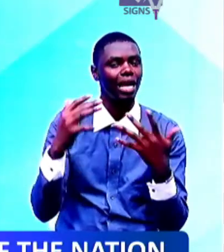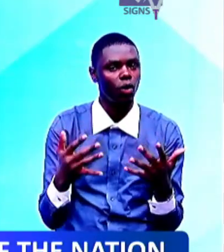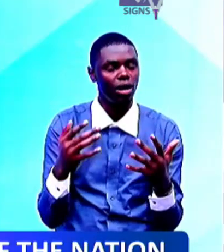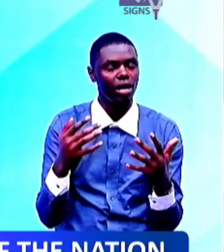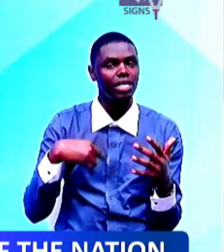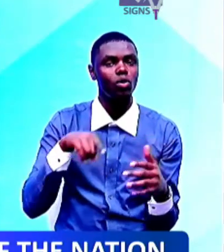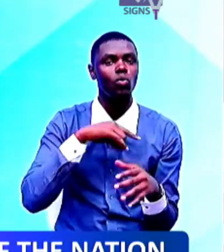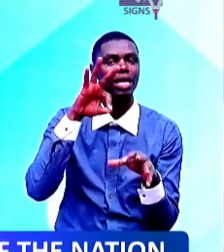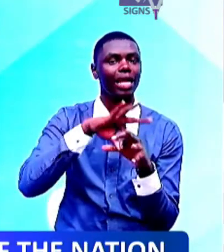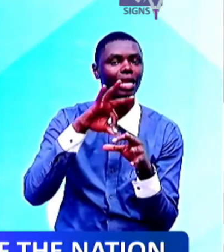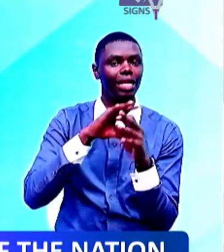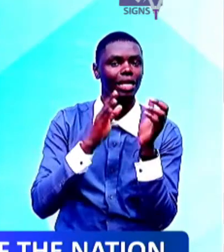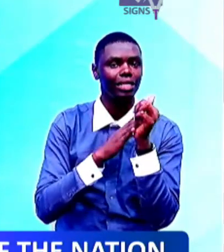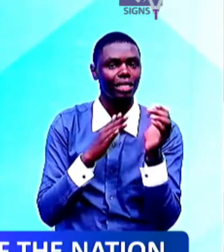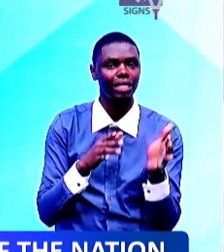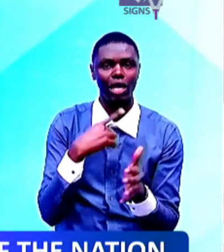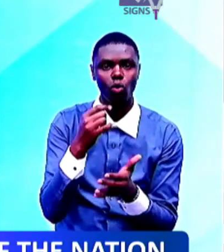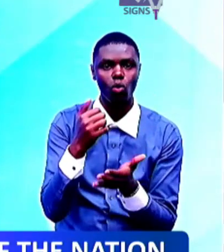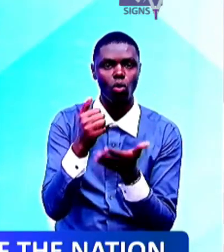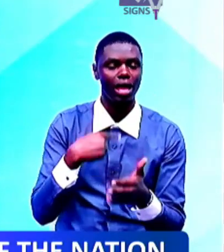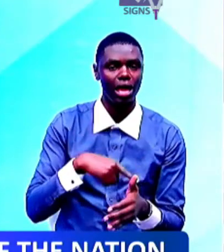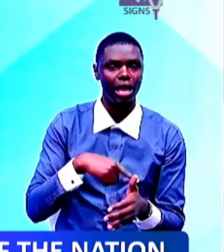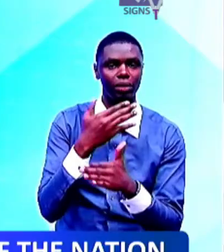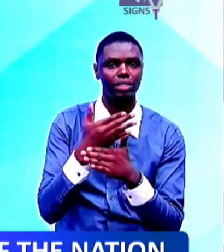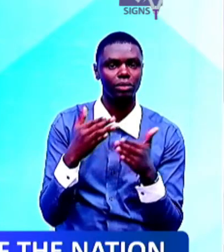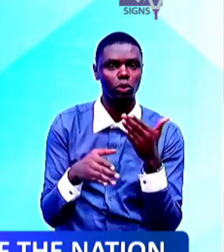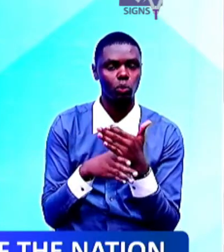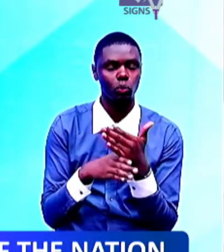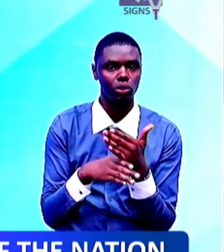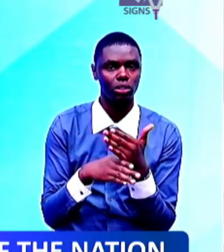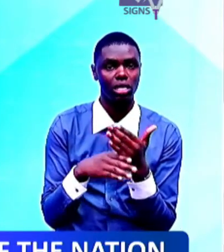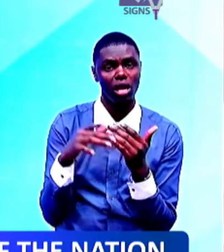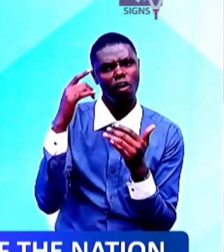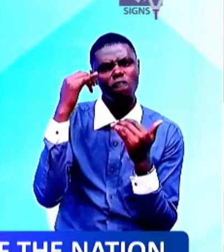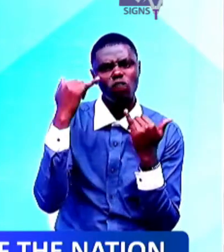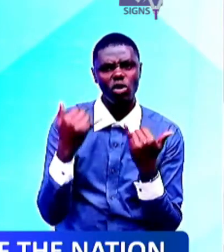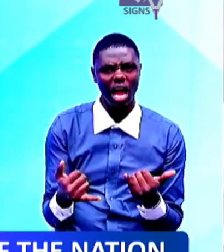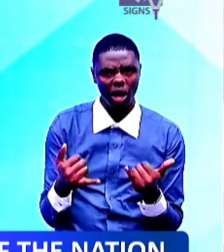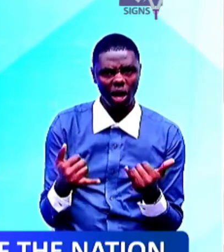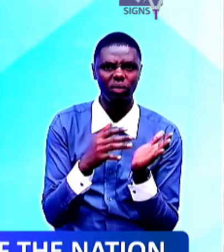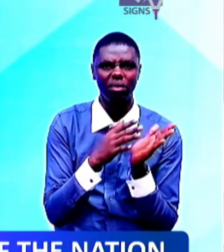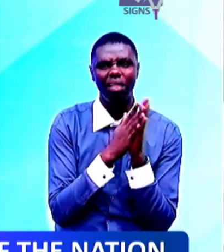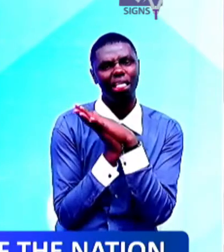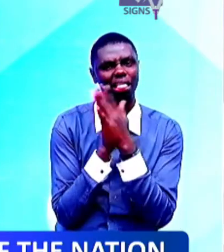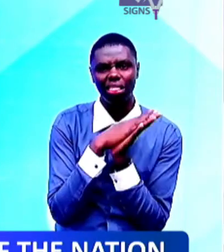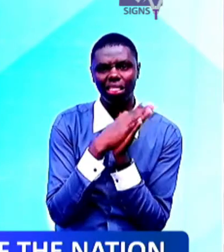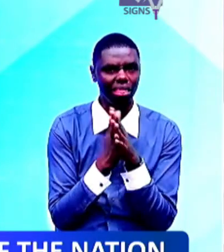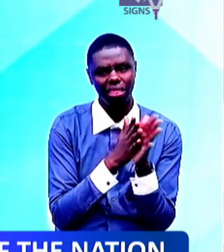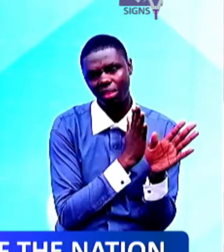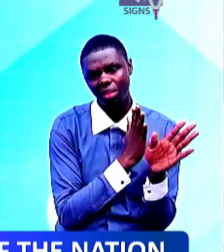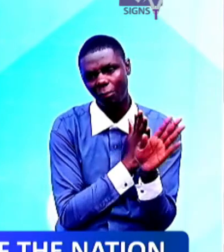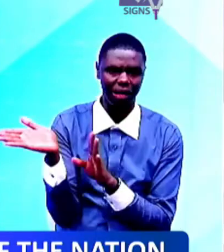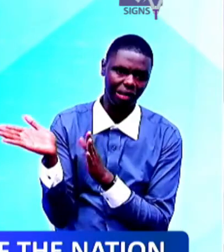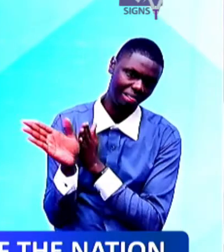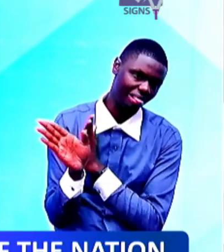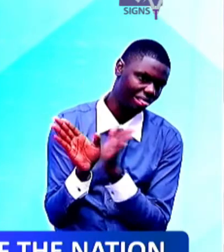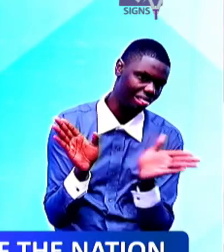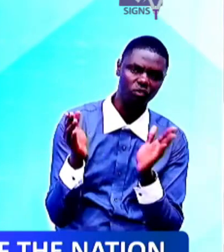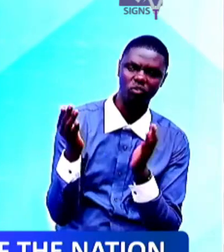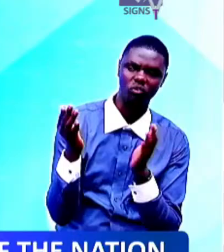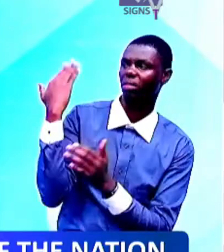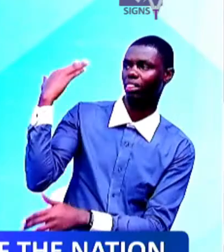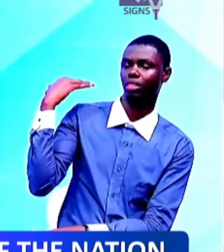elect leaders who help us build? For now, we are not going to draw parallels from the past.